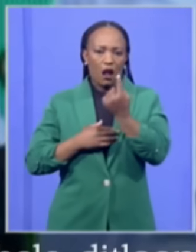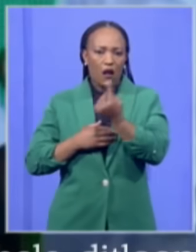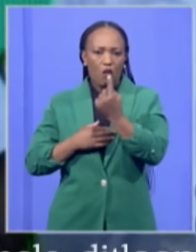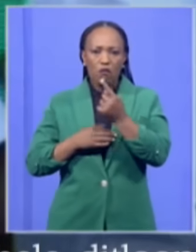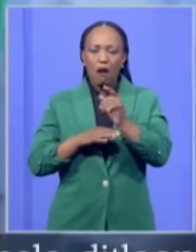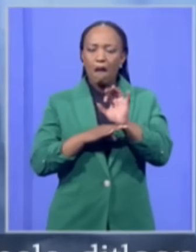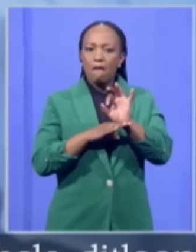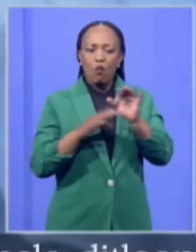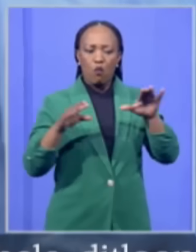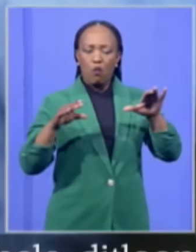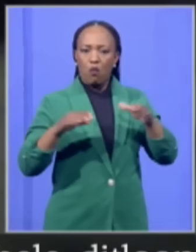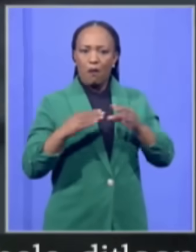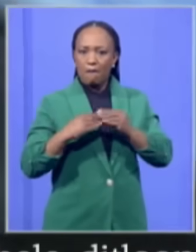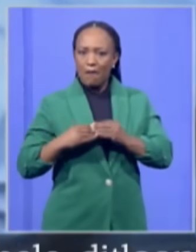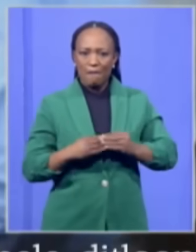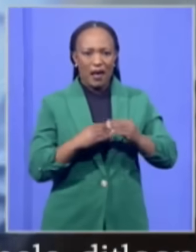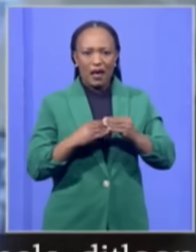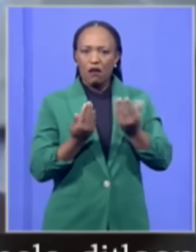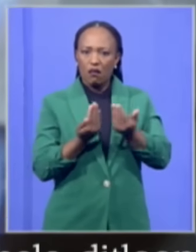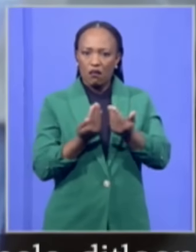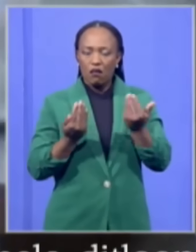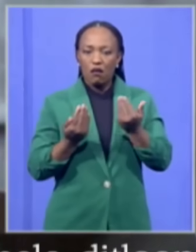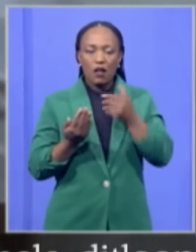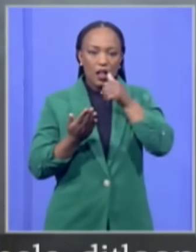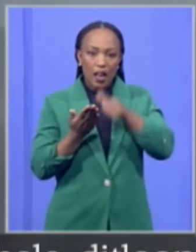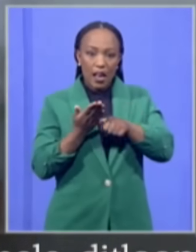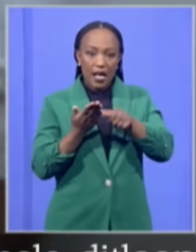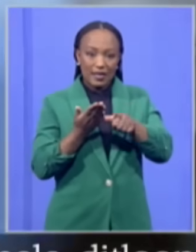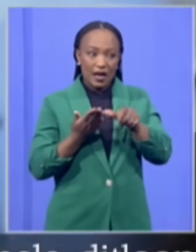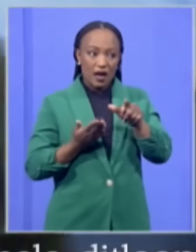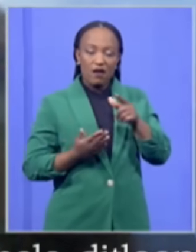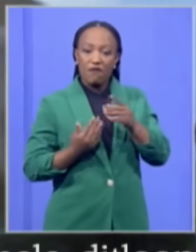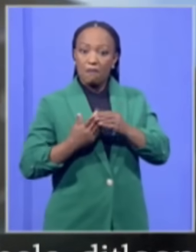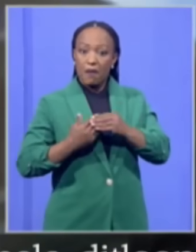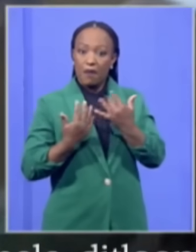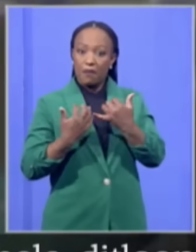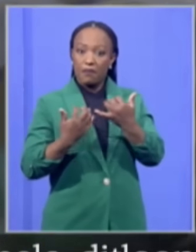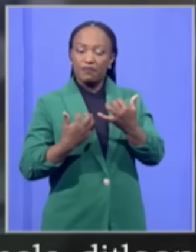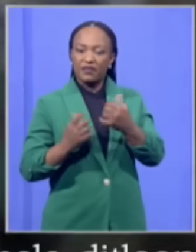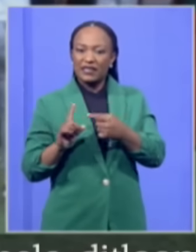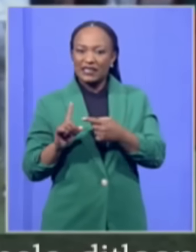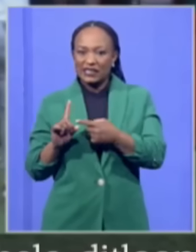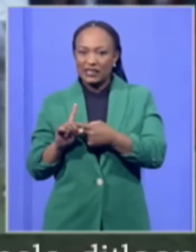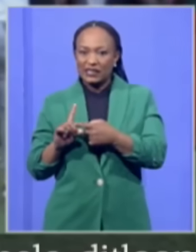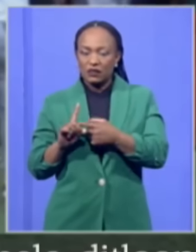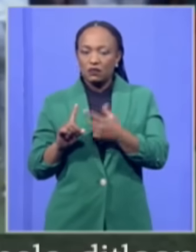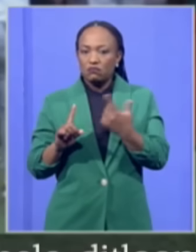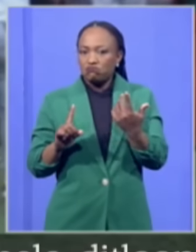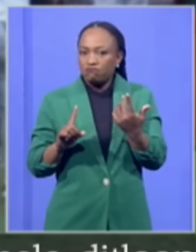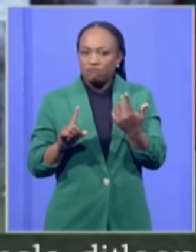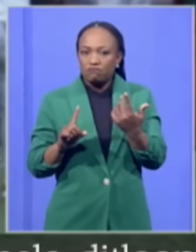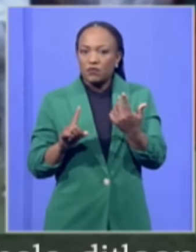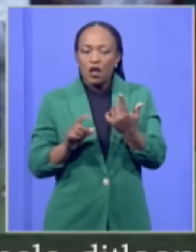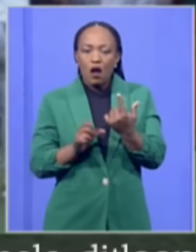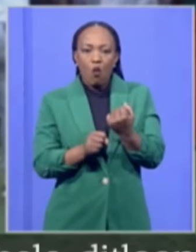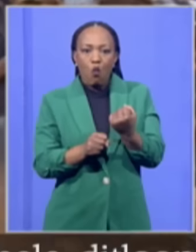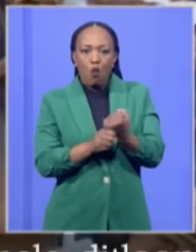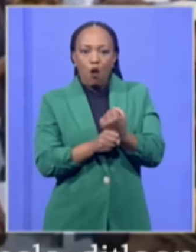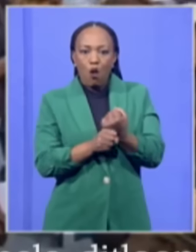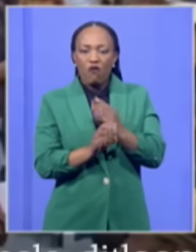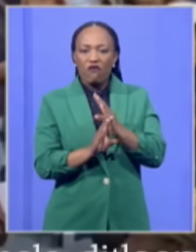aroganya seboka sa ditherišano. Ka lengwalong maloko a mangwe a Parlamente ba latofatša Makhubela ka go emiša mešomo ya seboka sa